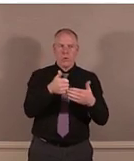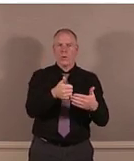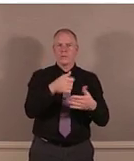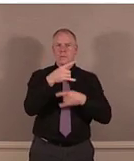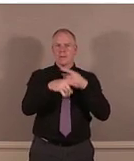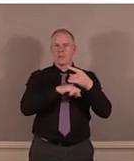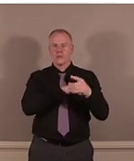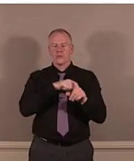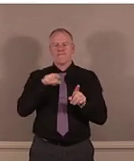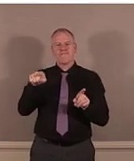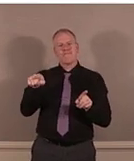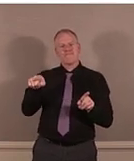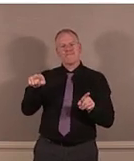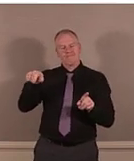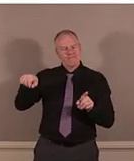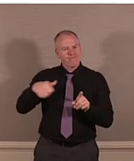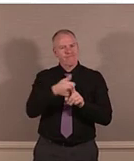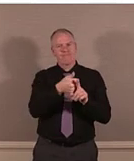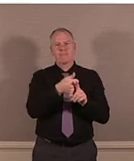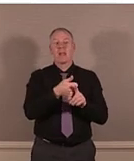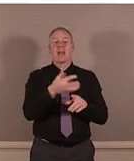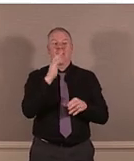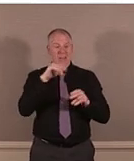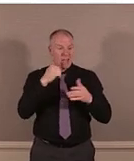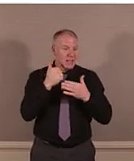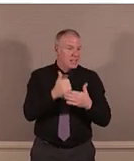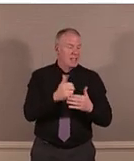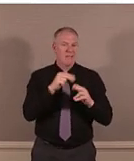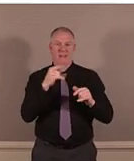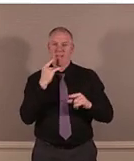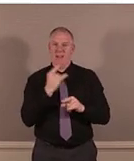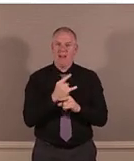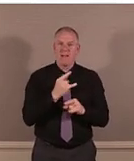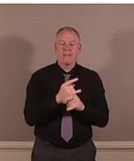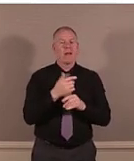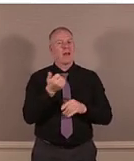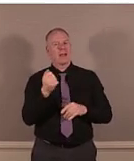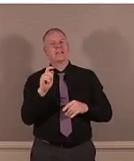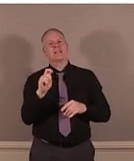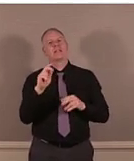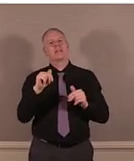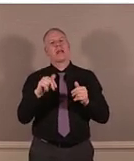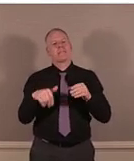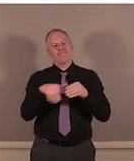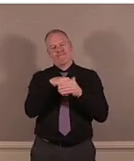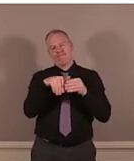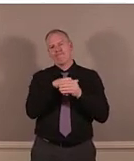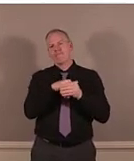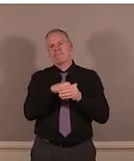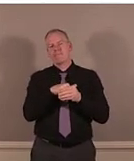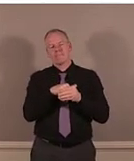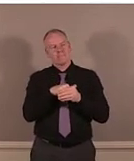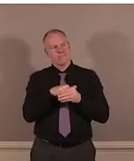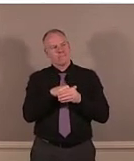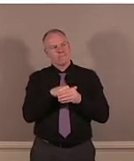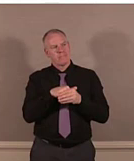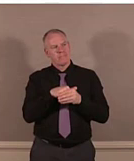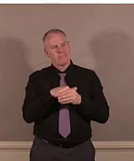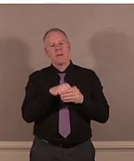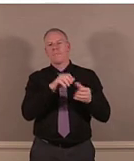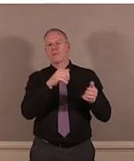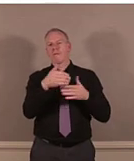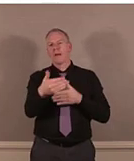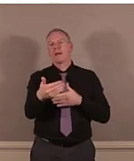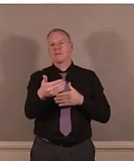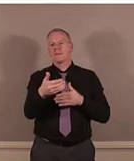that if it would assist you and help you, assistive technology can be built into the provision